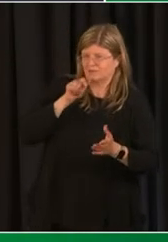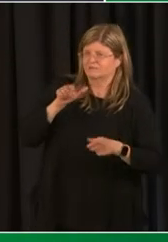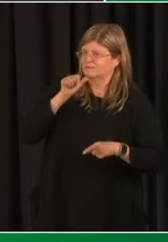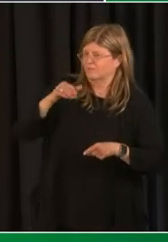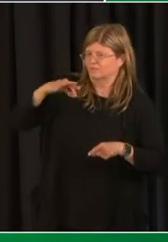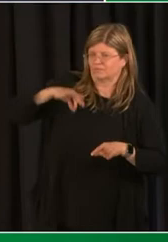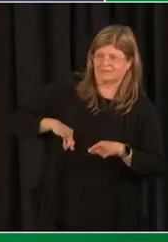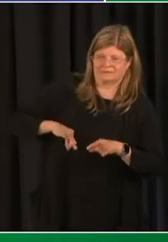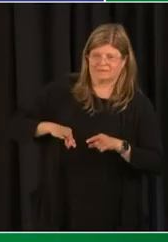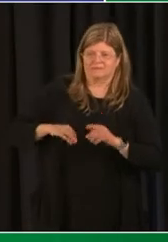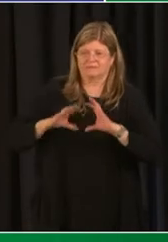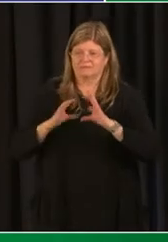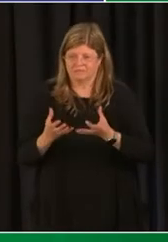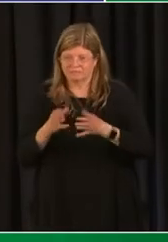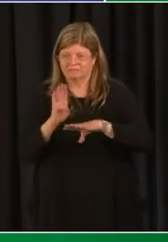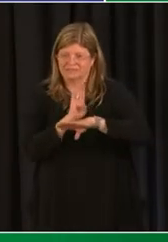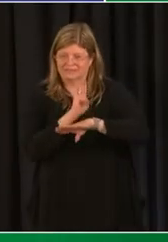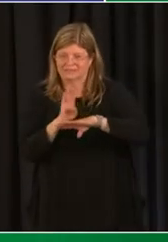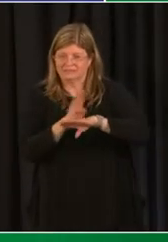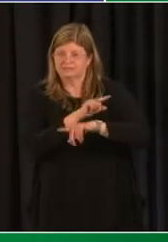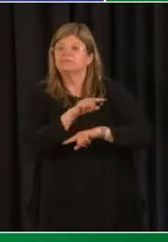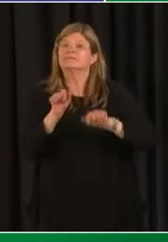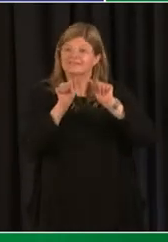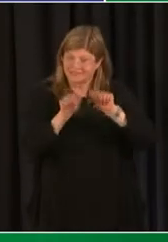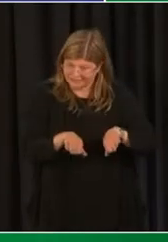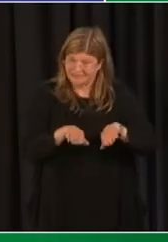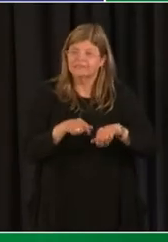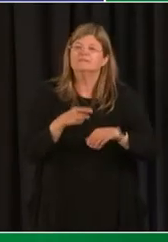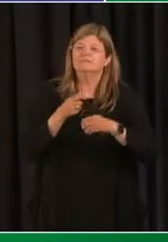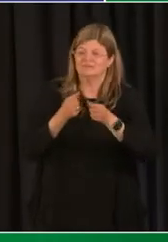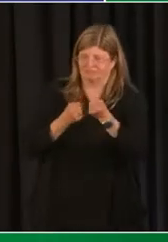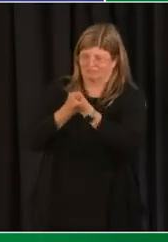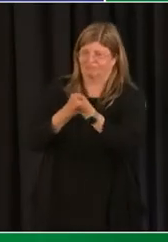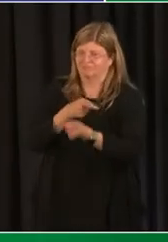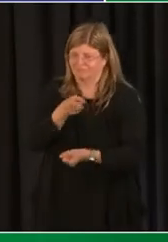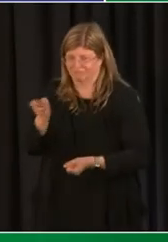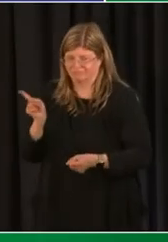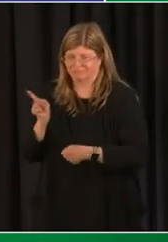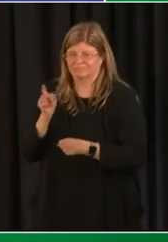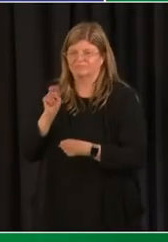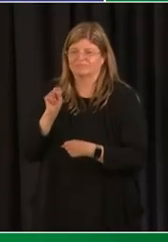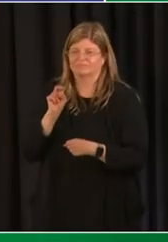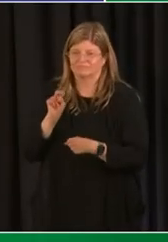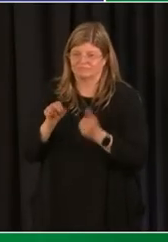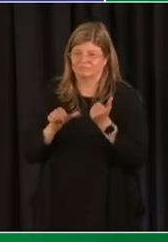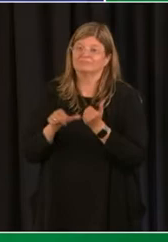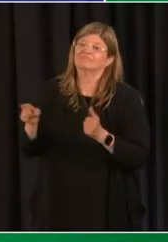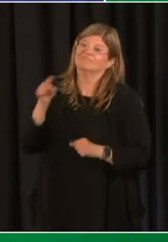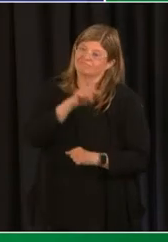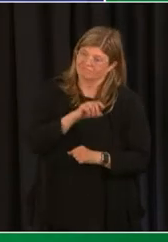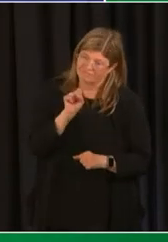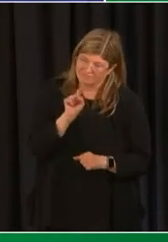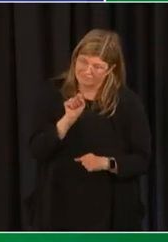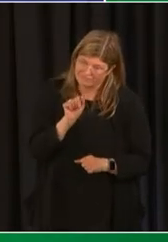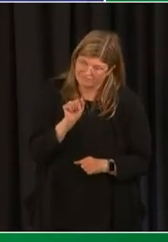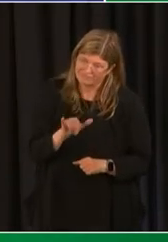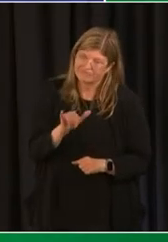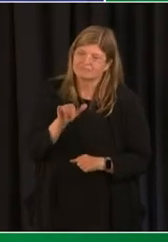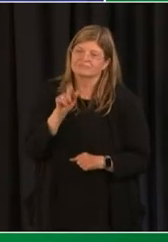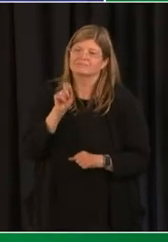funds for that. The rent assistance in Stay DC is actually directed towards tenants and